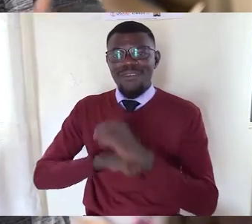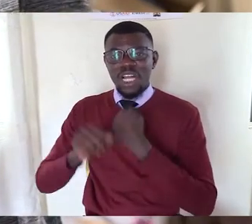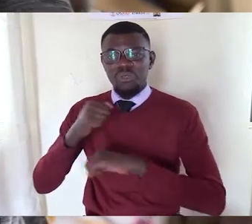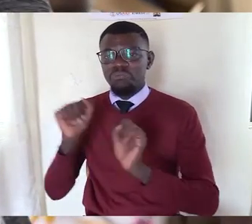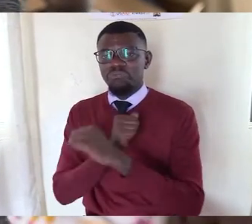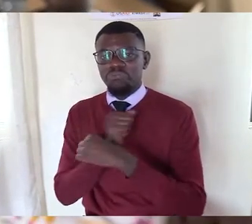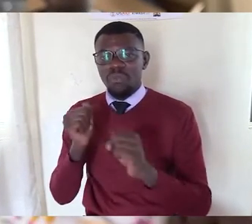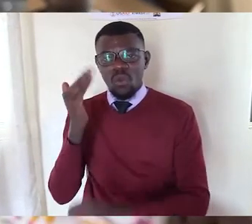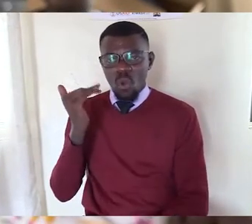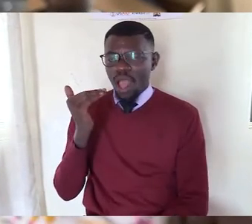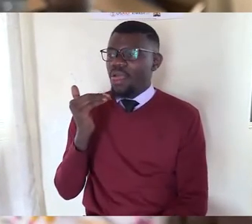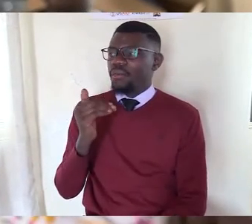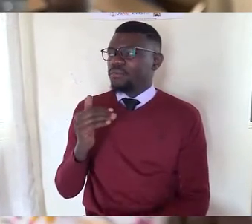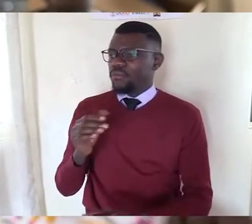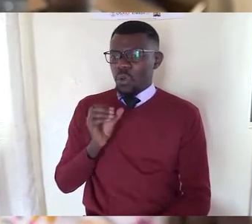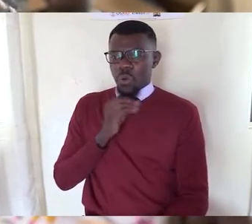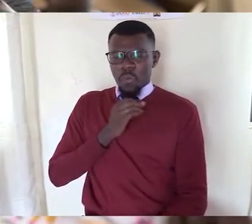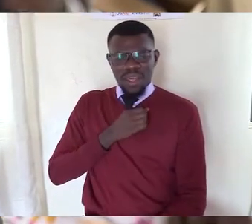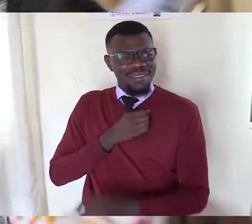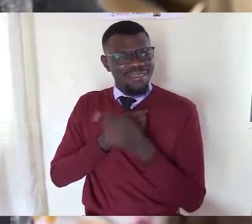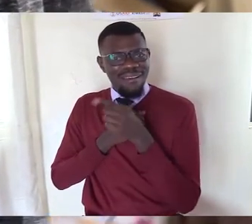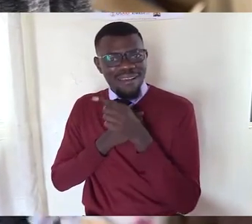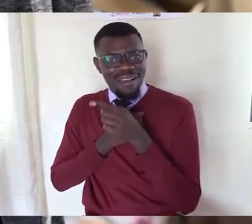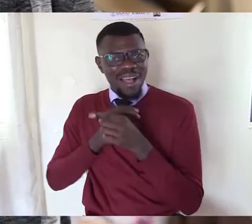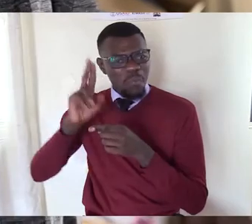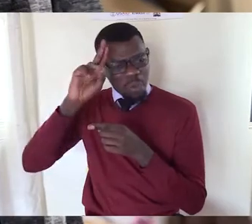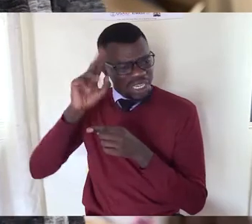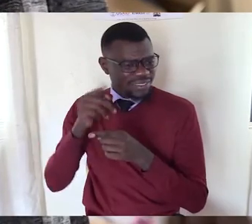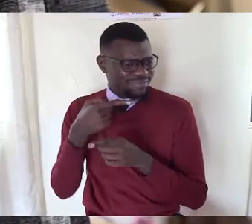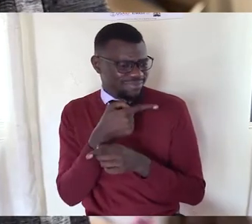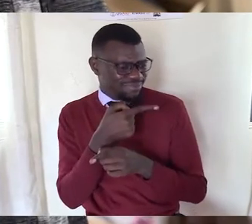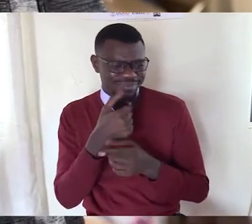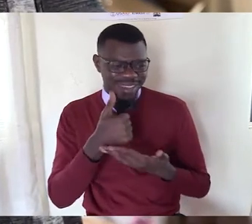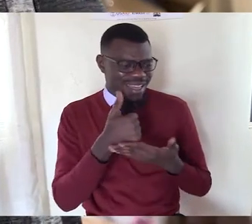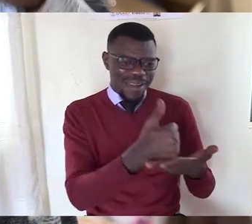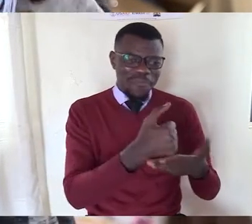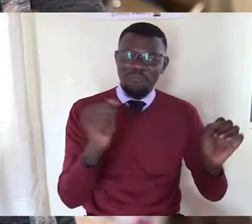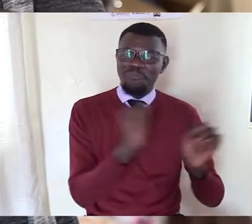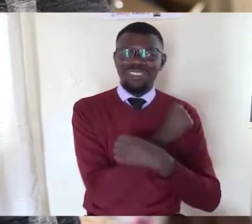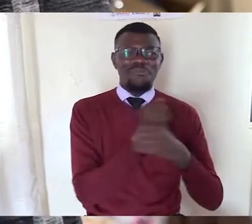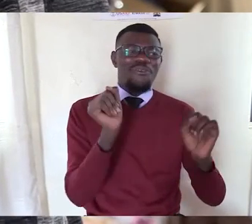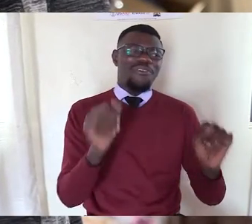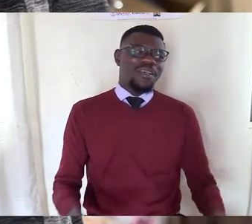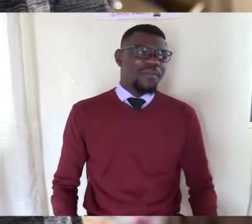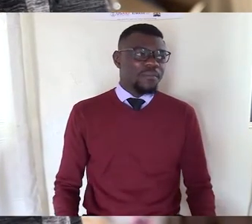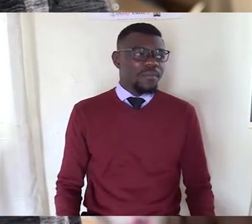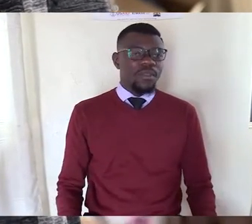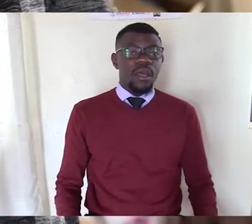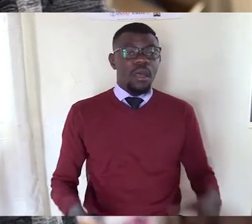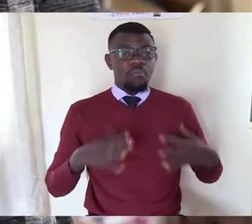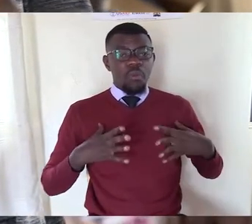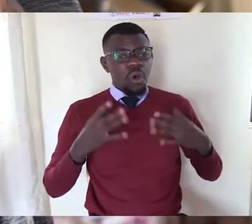you are filing a complaint against a fellow colleague. And for those who tried to do